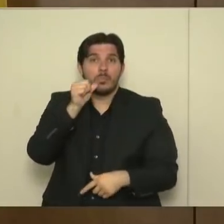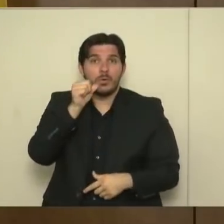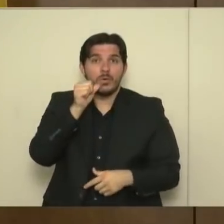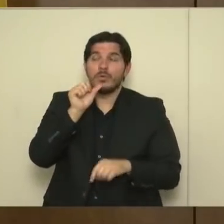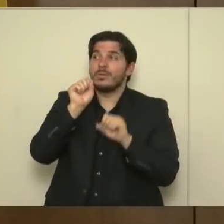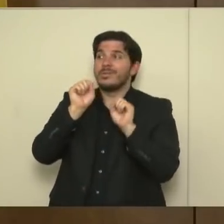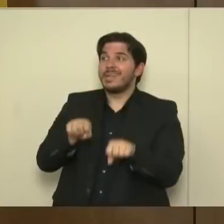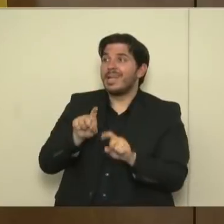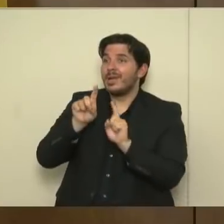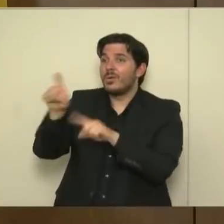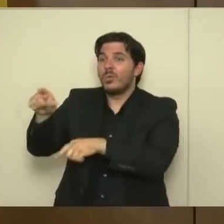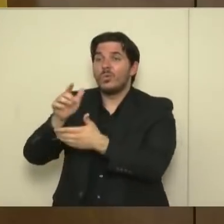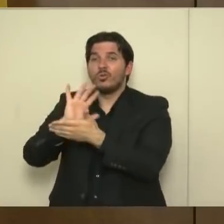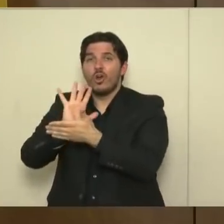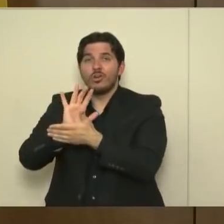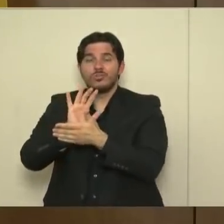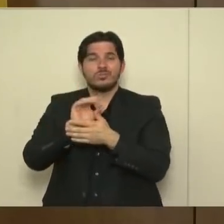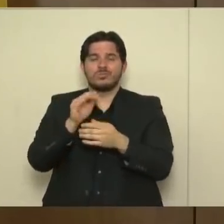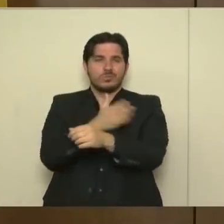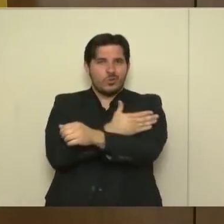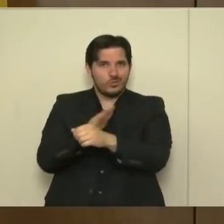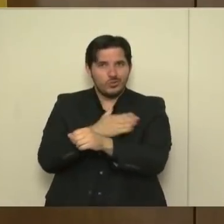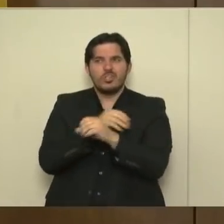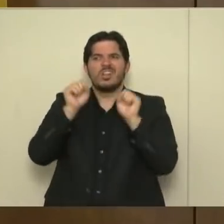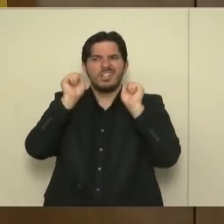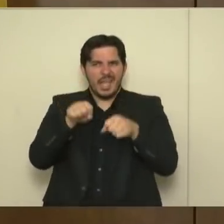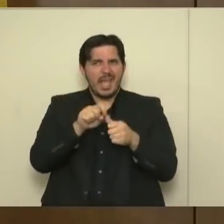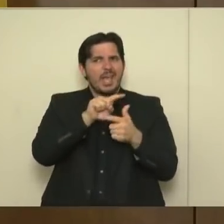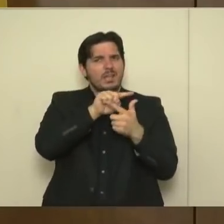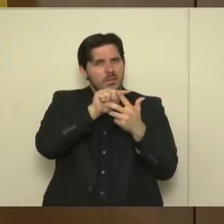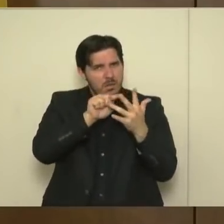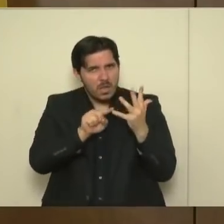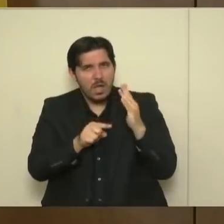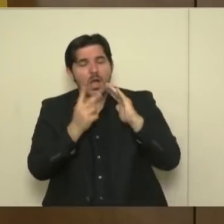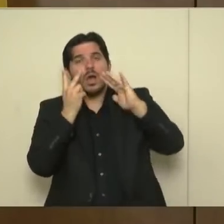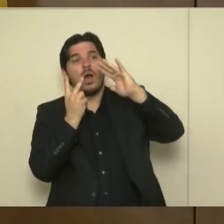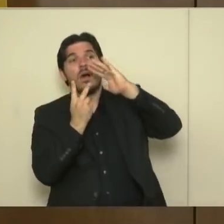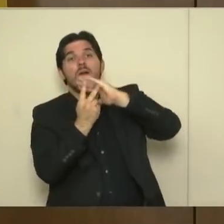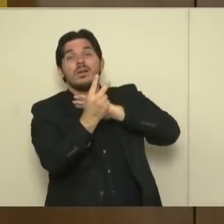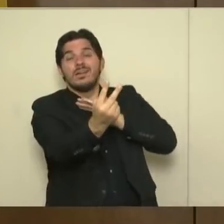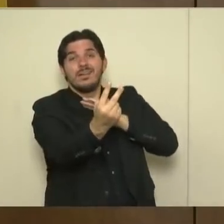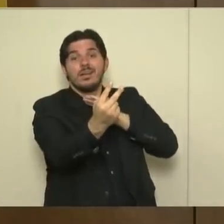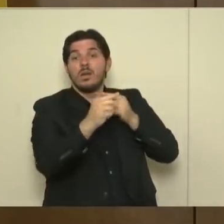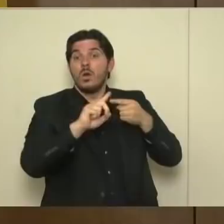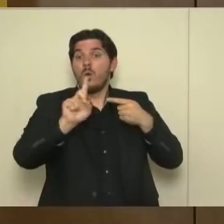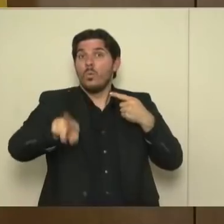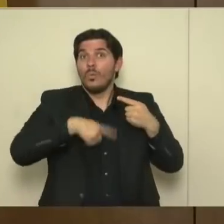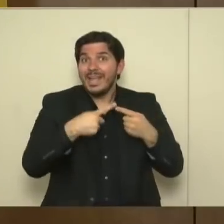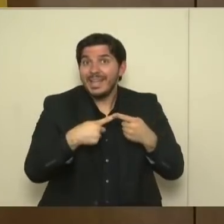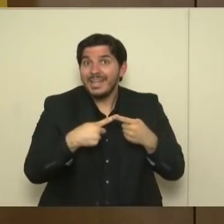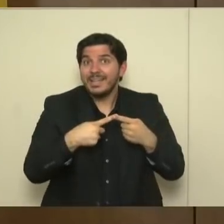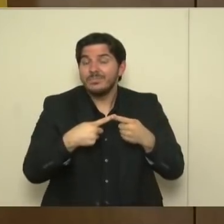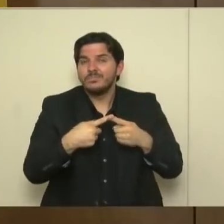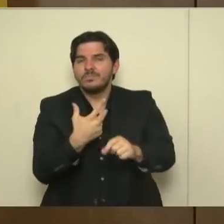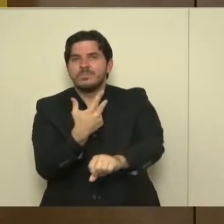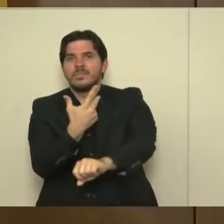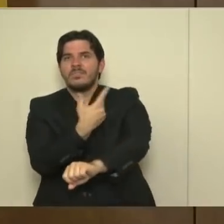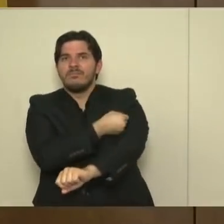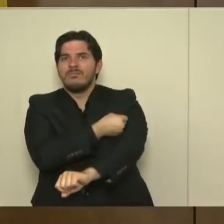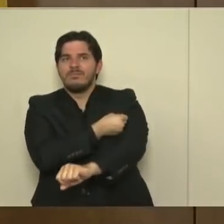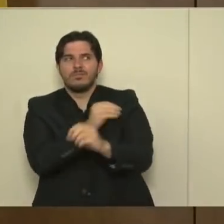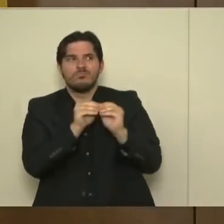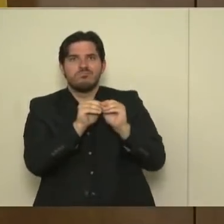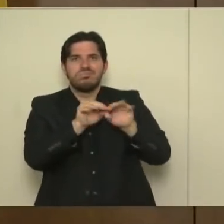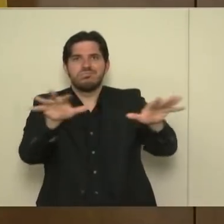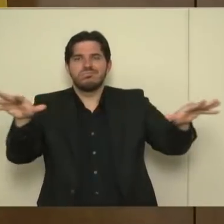concert. Likely those kinds of activities aren't going to happen until there's a vaccine. Now, it is possible,